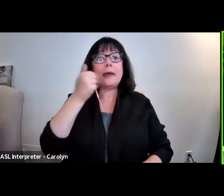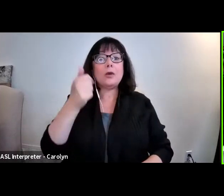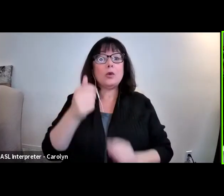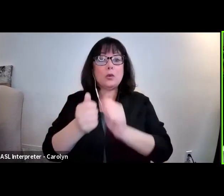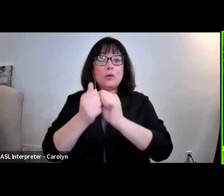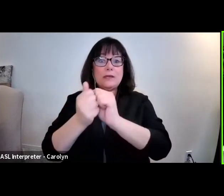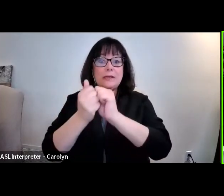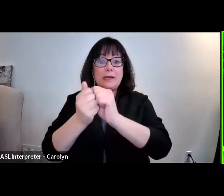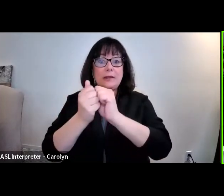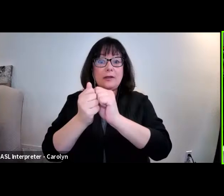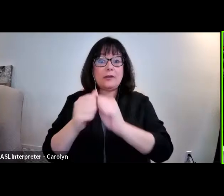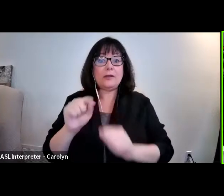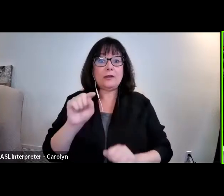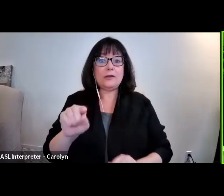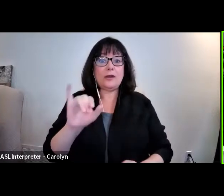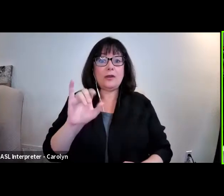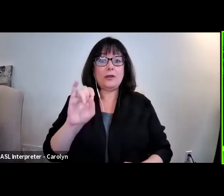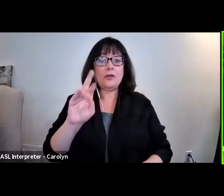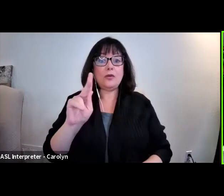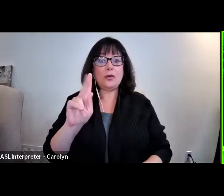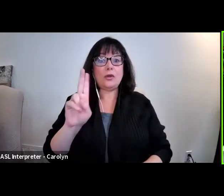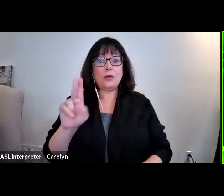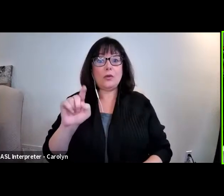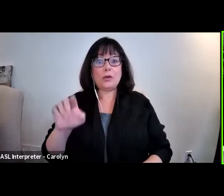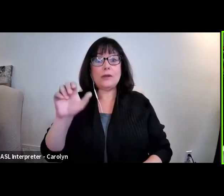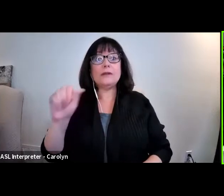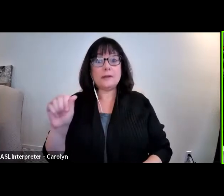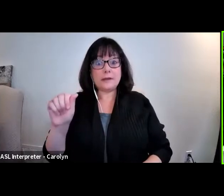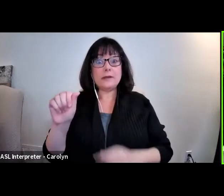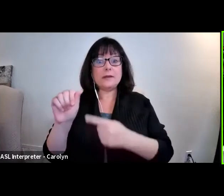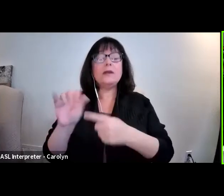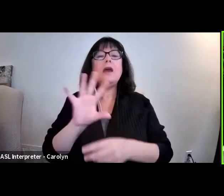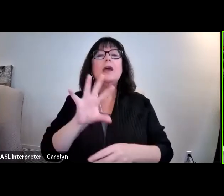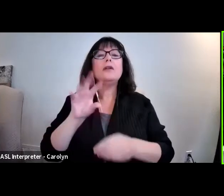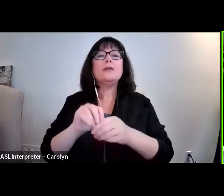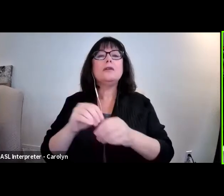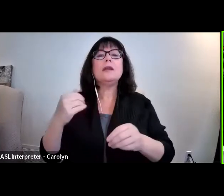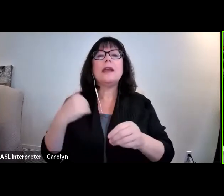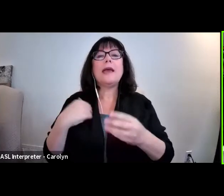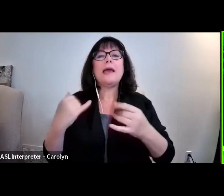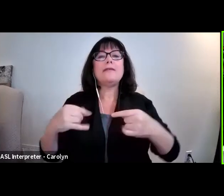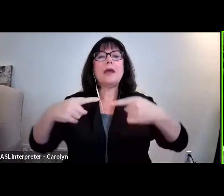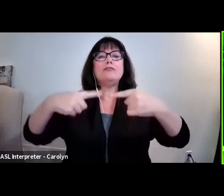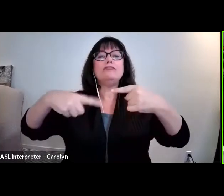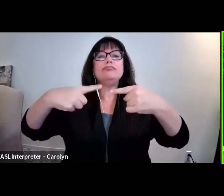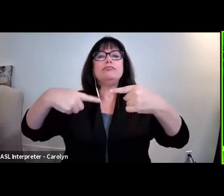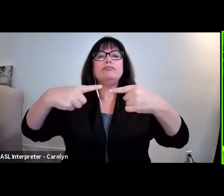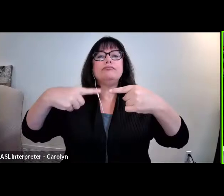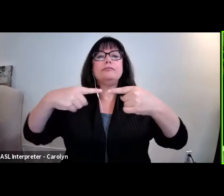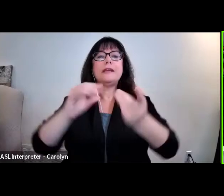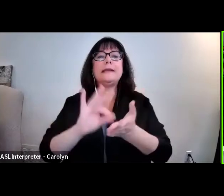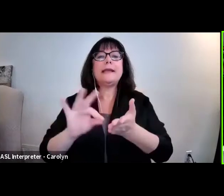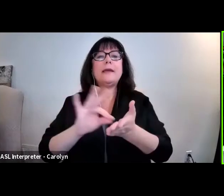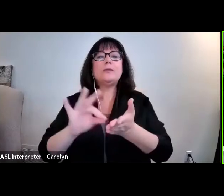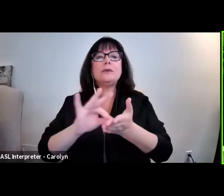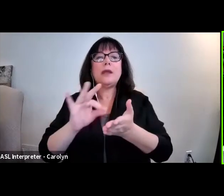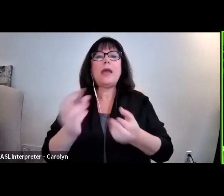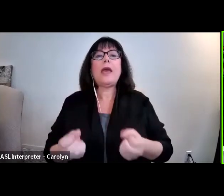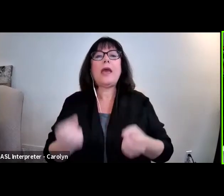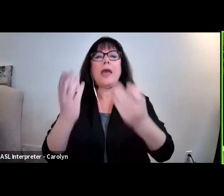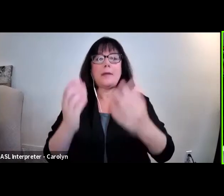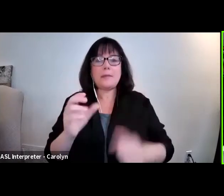http://youbettertogether.info.yorku.ca, including our new COVID case counter that will ensure that our community is fully